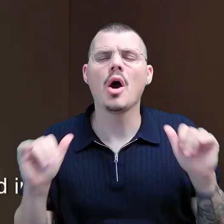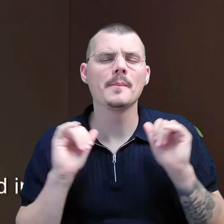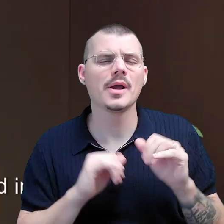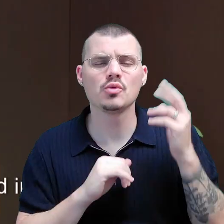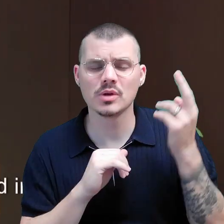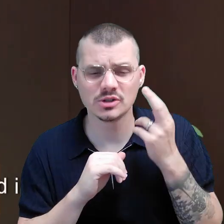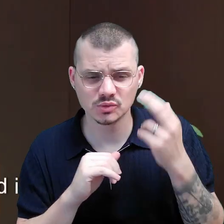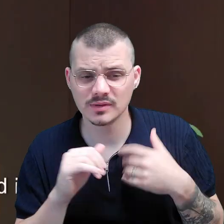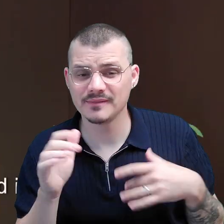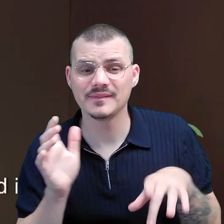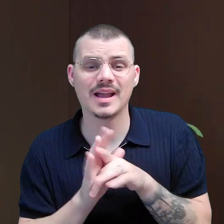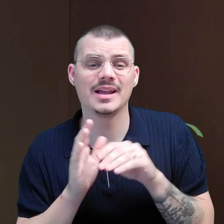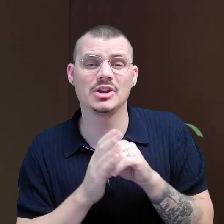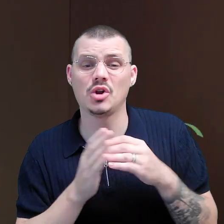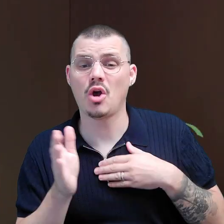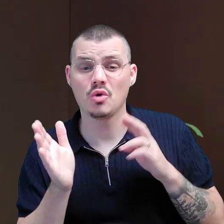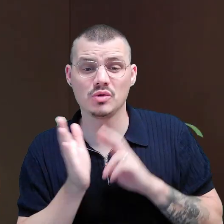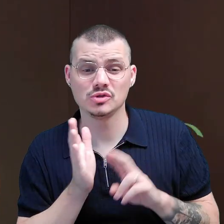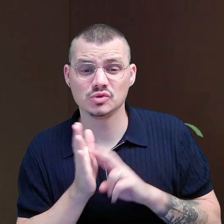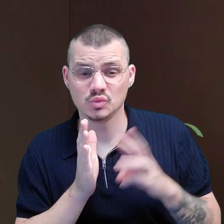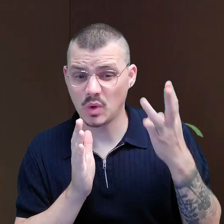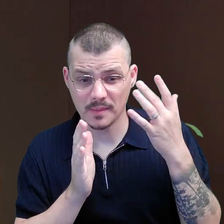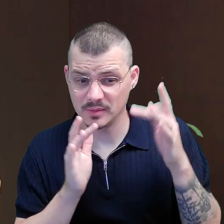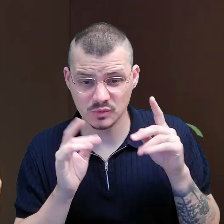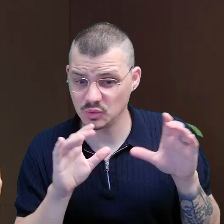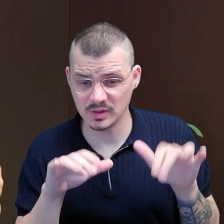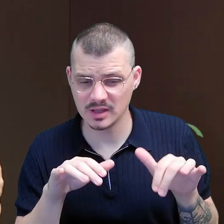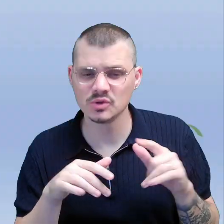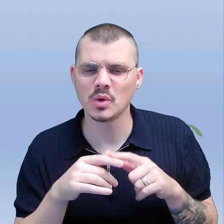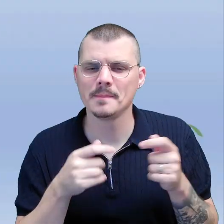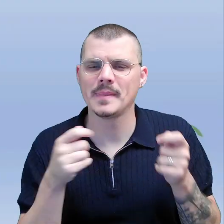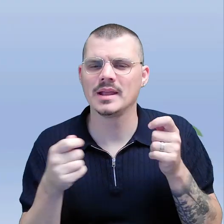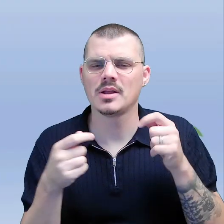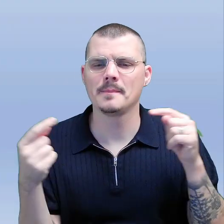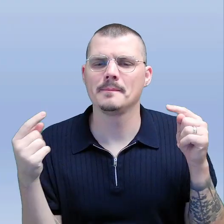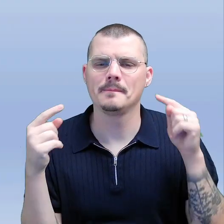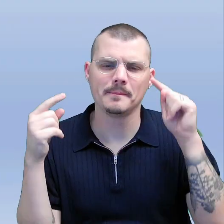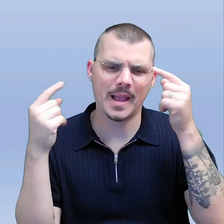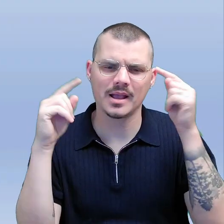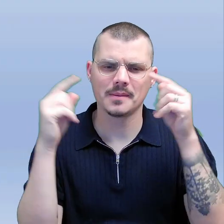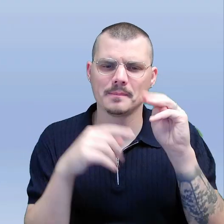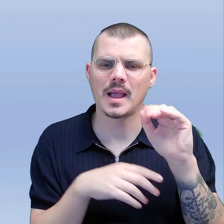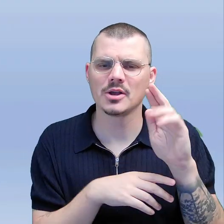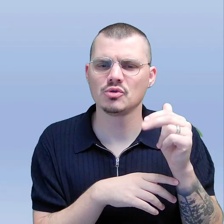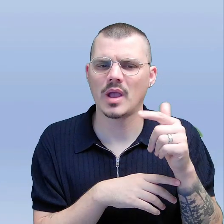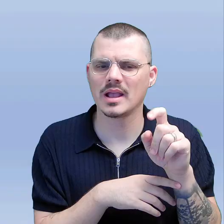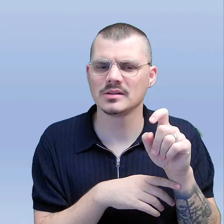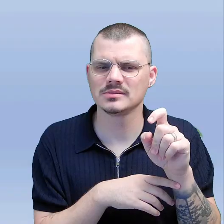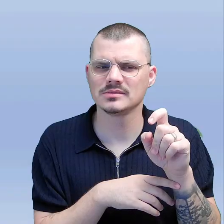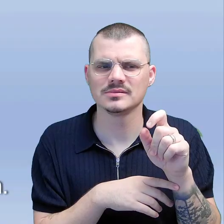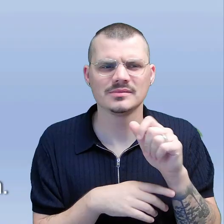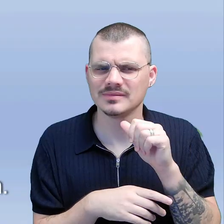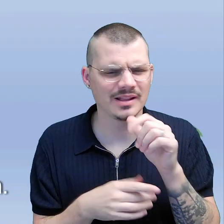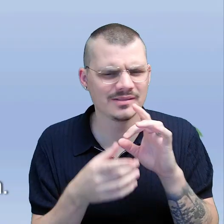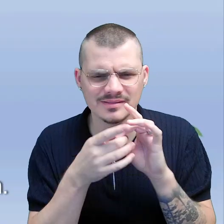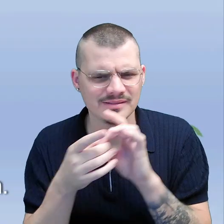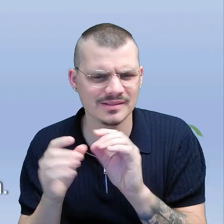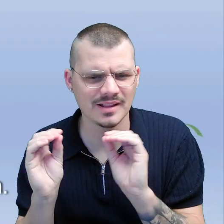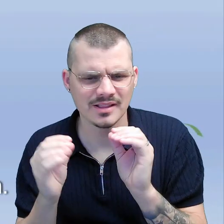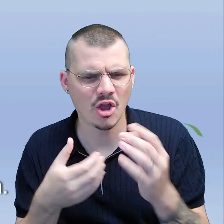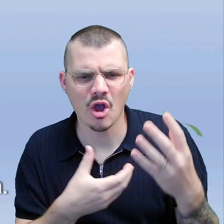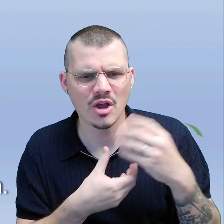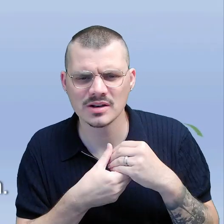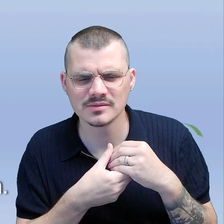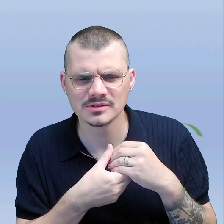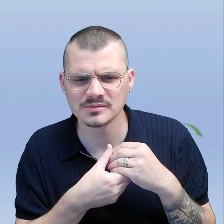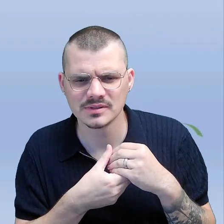most common reason we found in our research that people do this is to manage migraine headaches. Didn't have anything to do